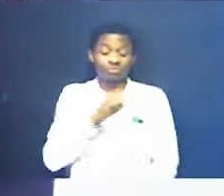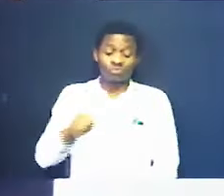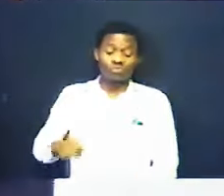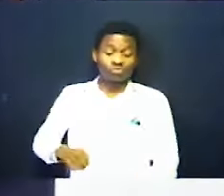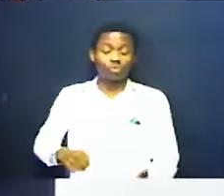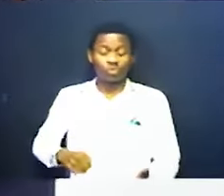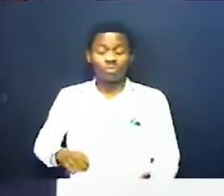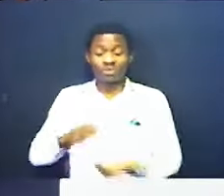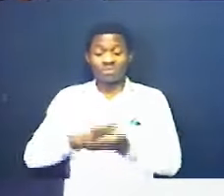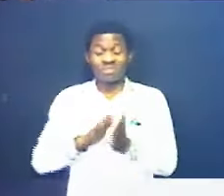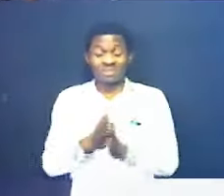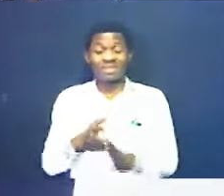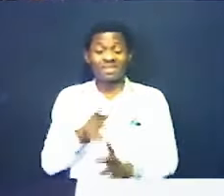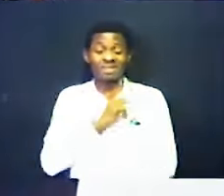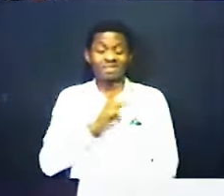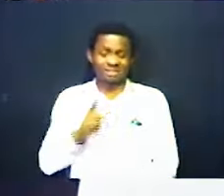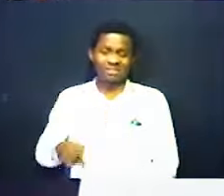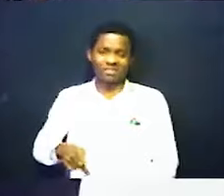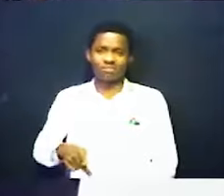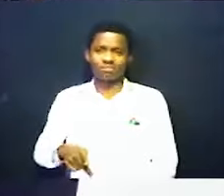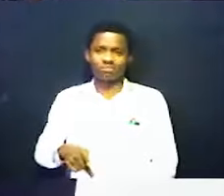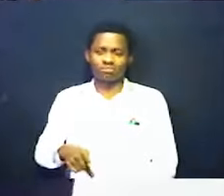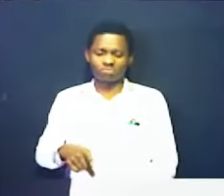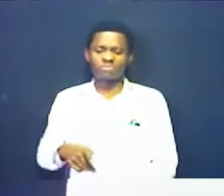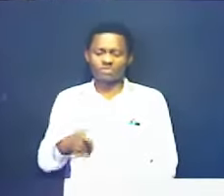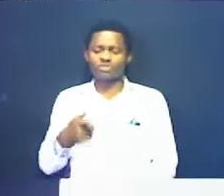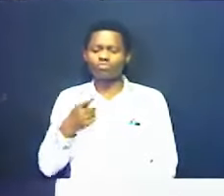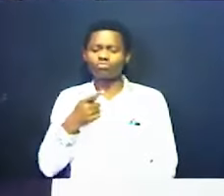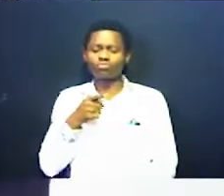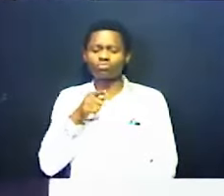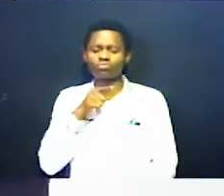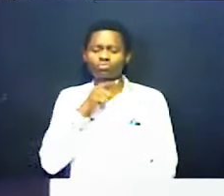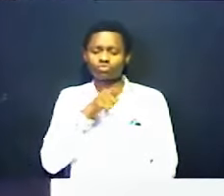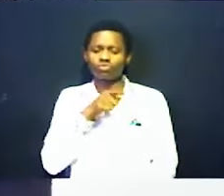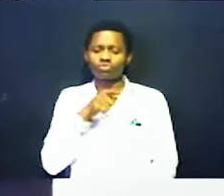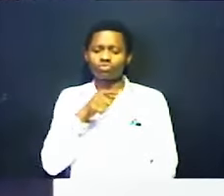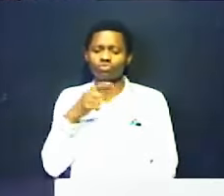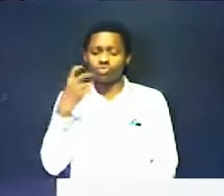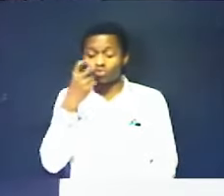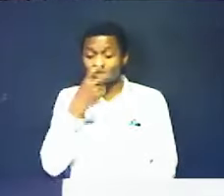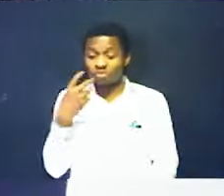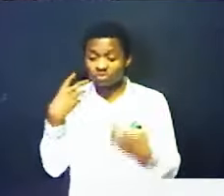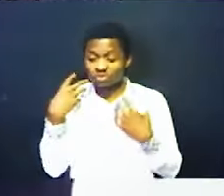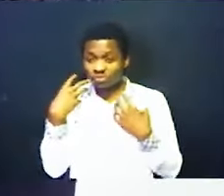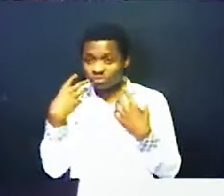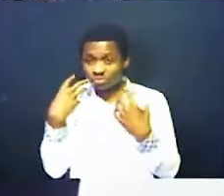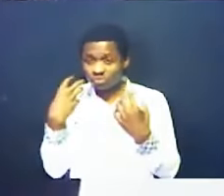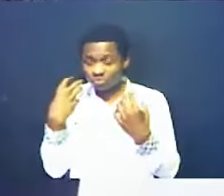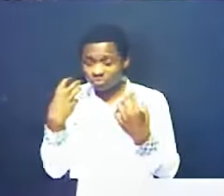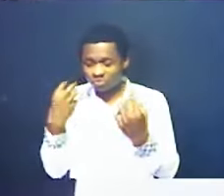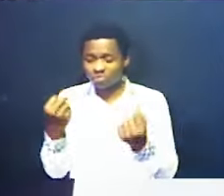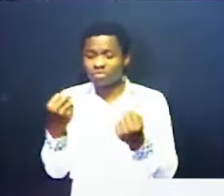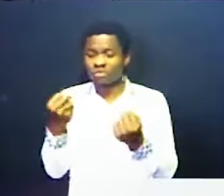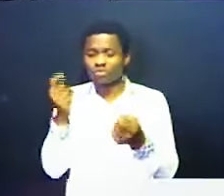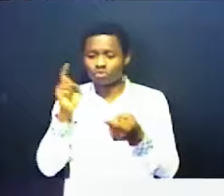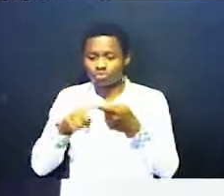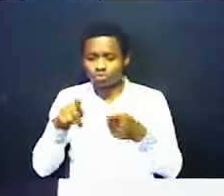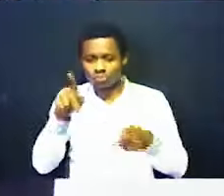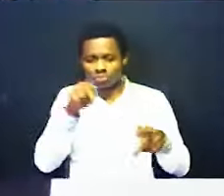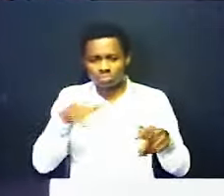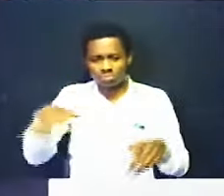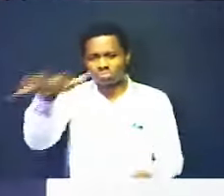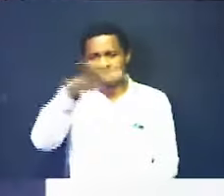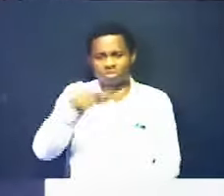speak well to these people and they will become your servants,